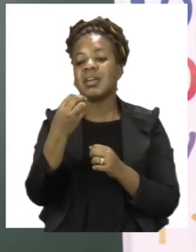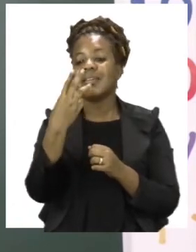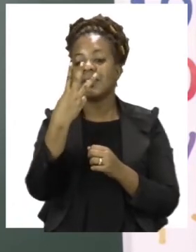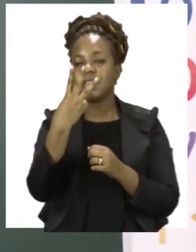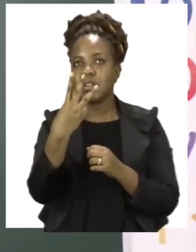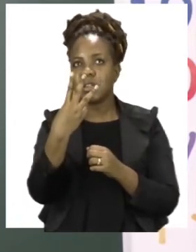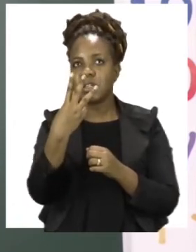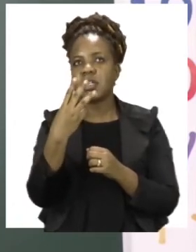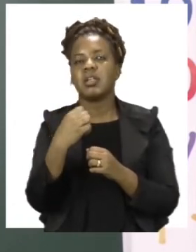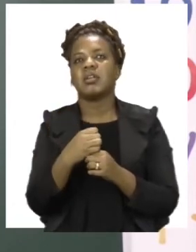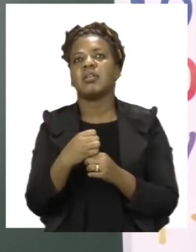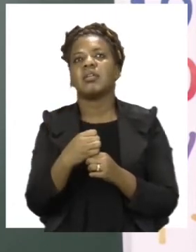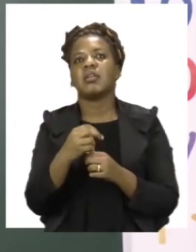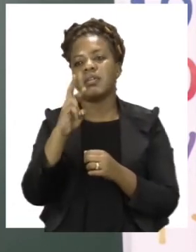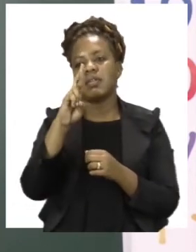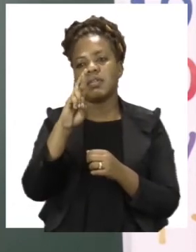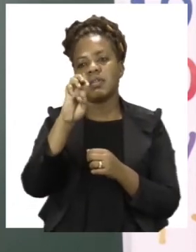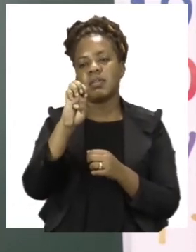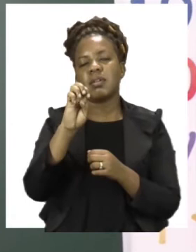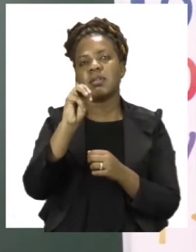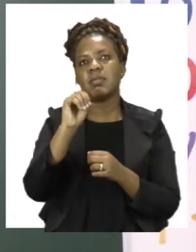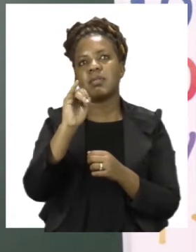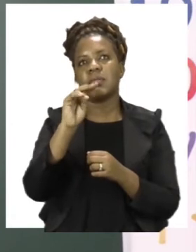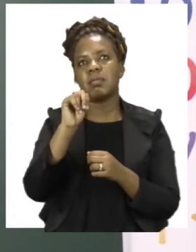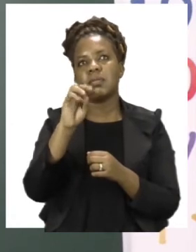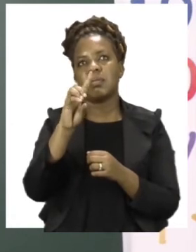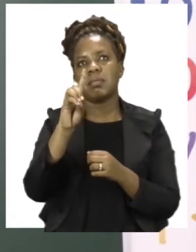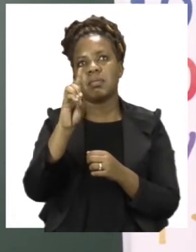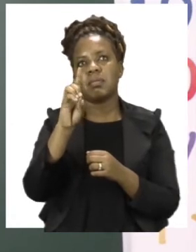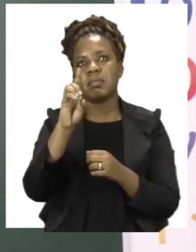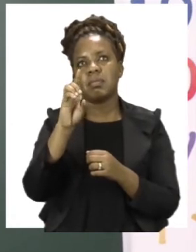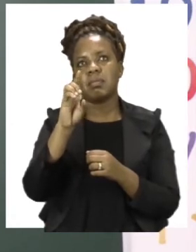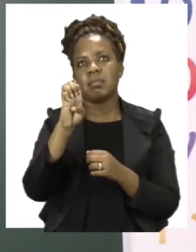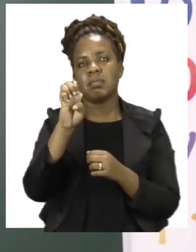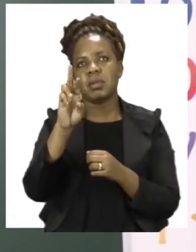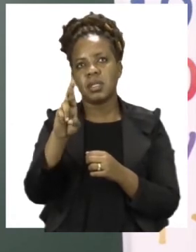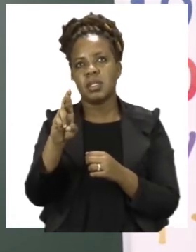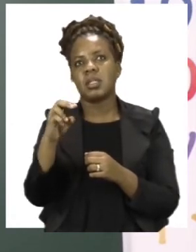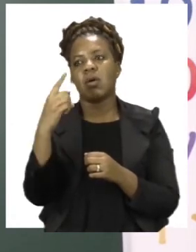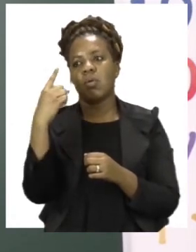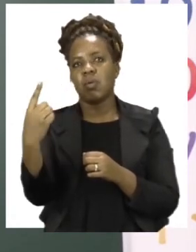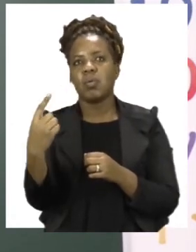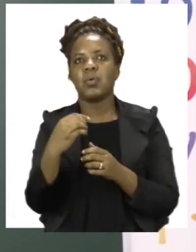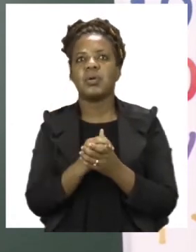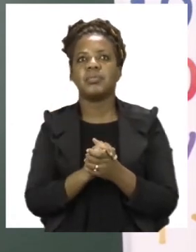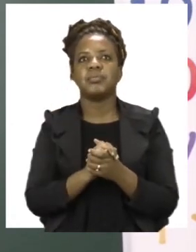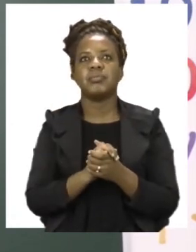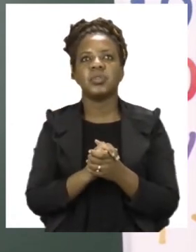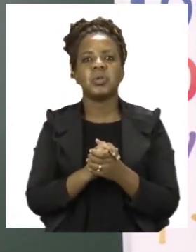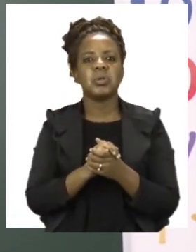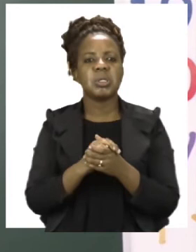Remainder 1. The reason why we have not put it in a group, like I said before, is that it could not find